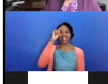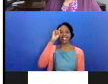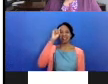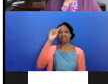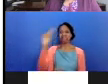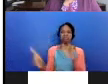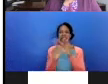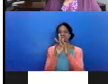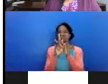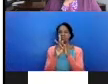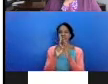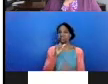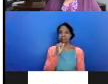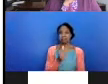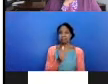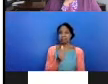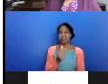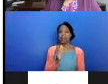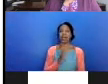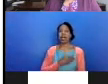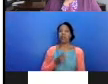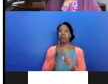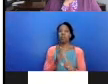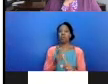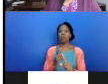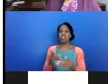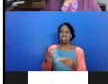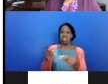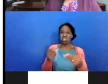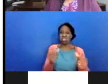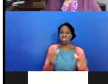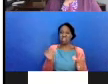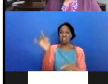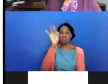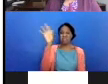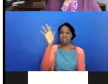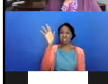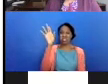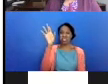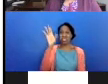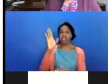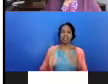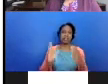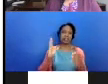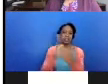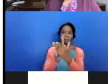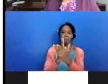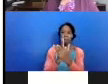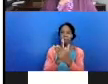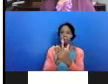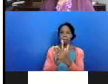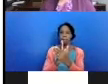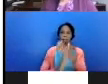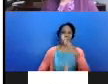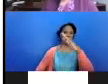kind of stopping the violence. And we were pretty cynical about actually stopping the violence. And part of that was in part because